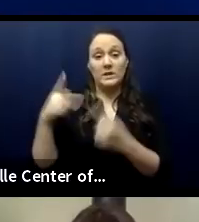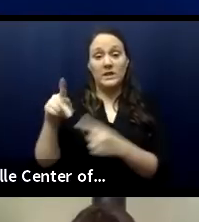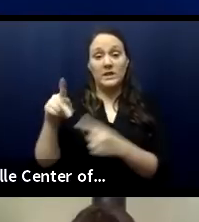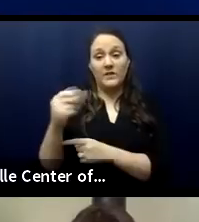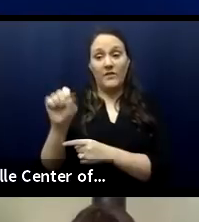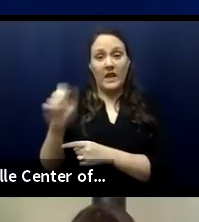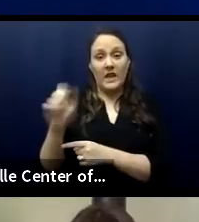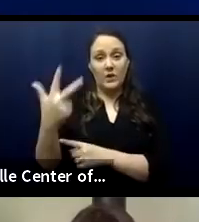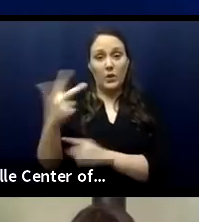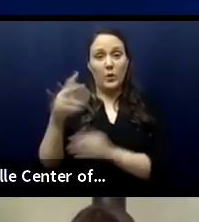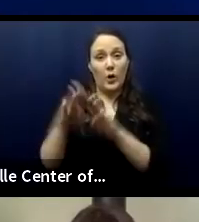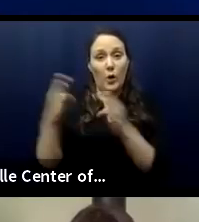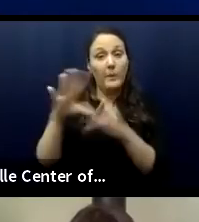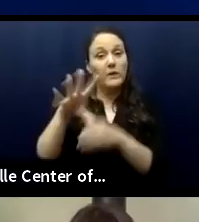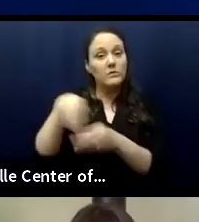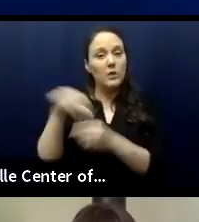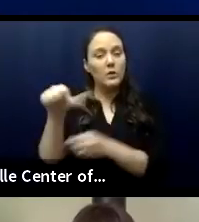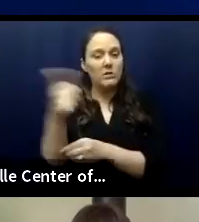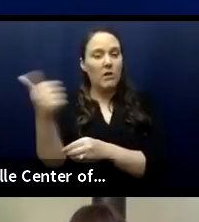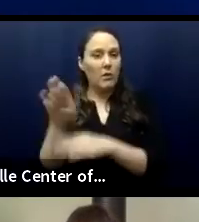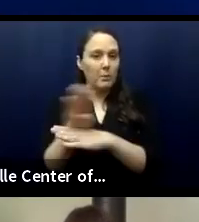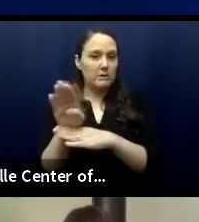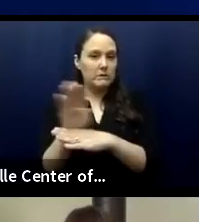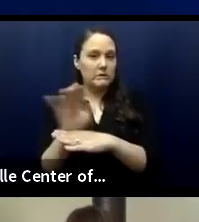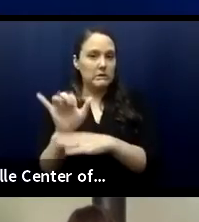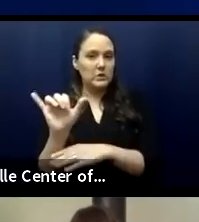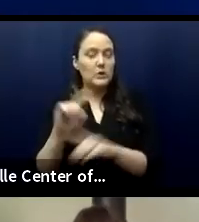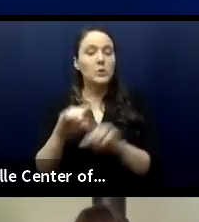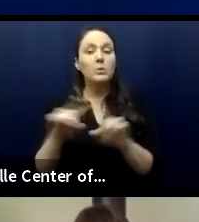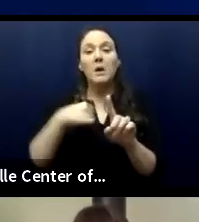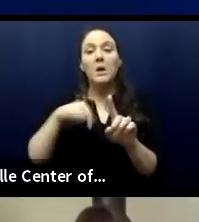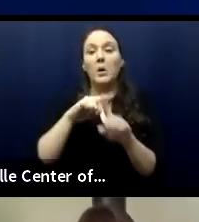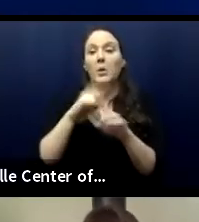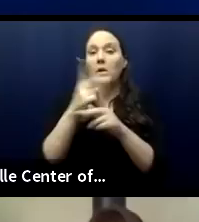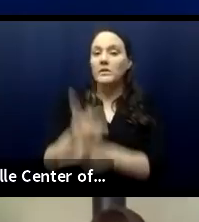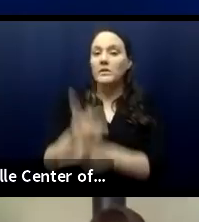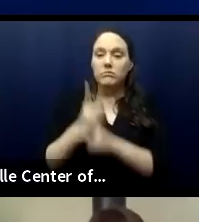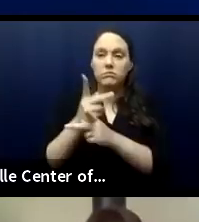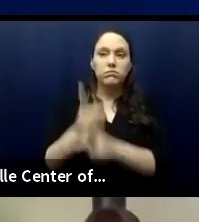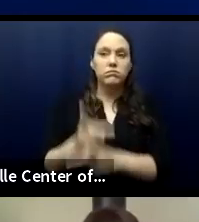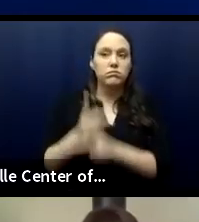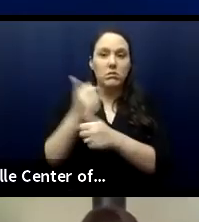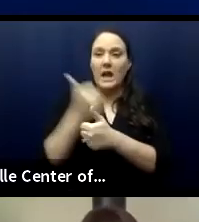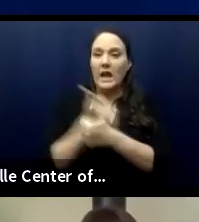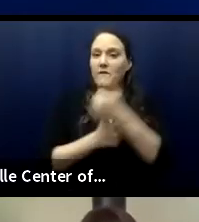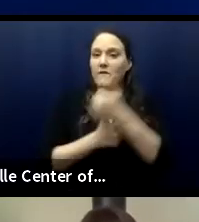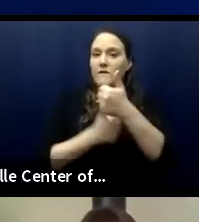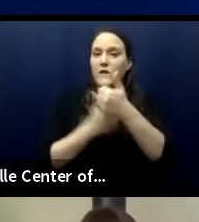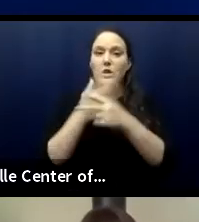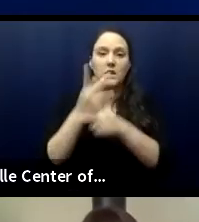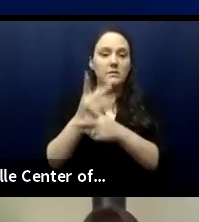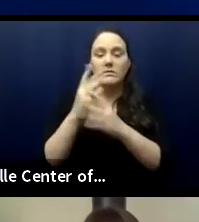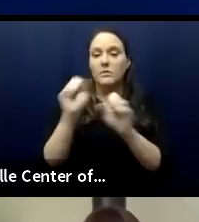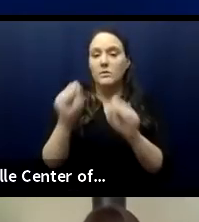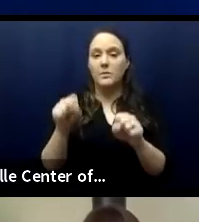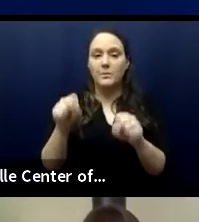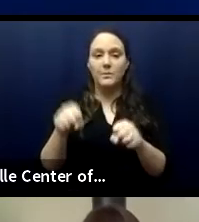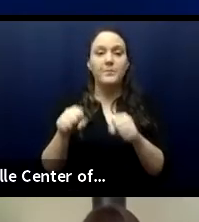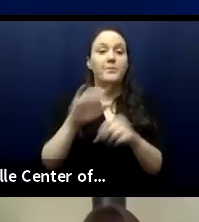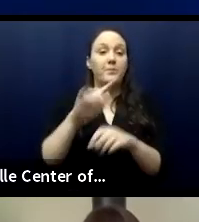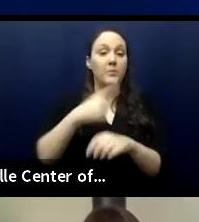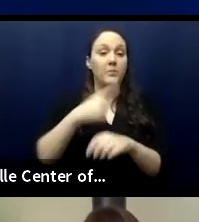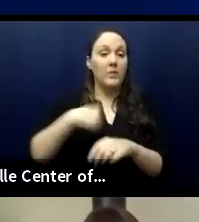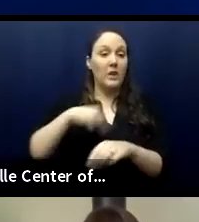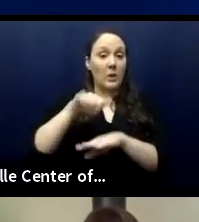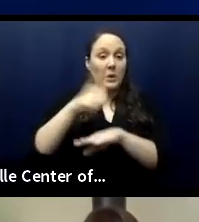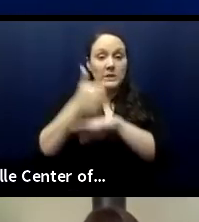other businesses other than just bars, we have taken every precaution we possibly could have, including but not limited to installation of